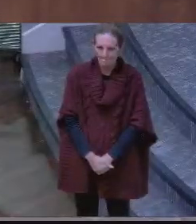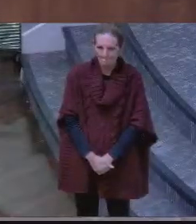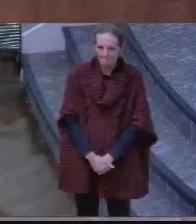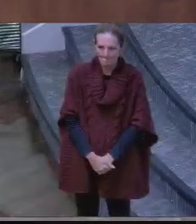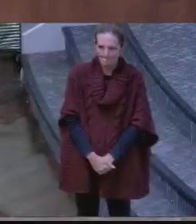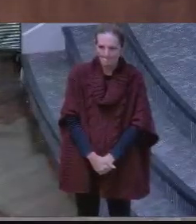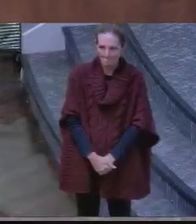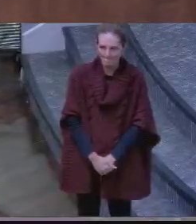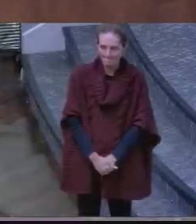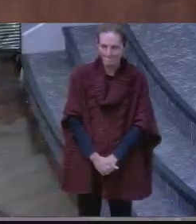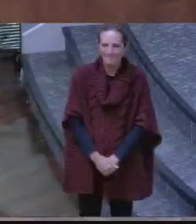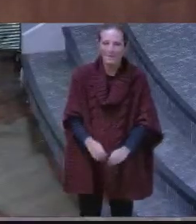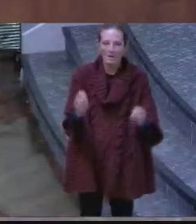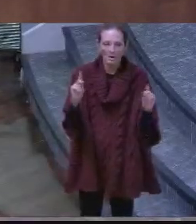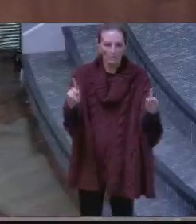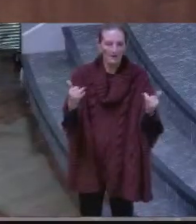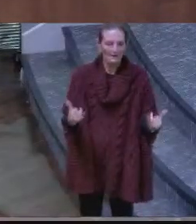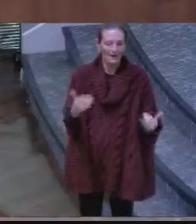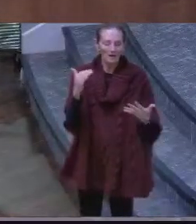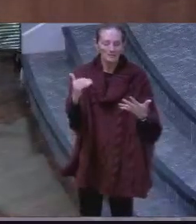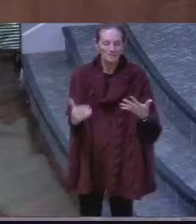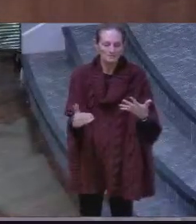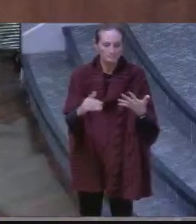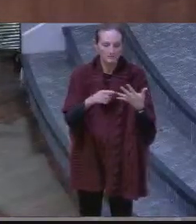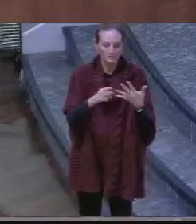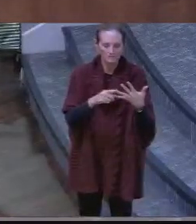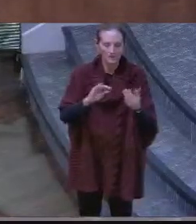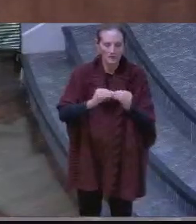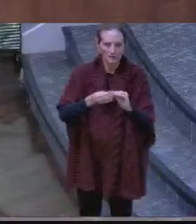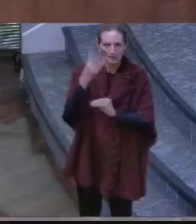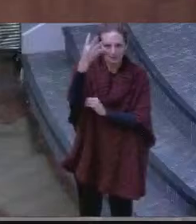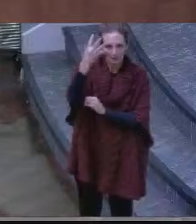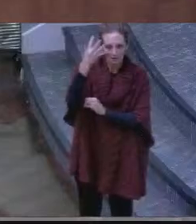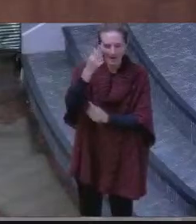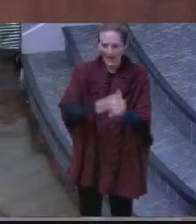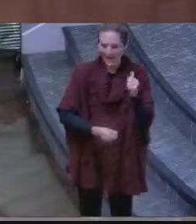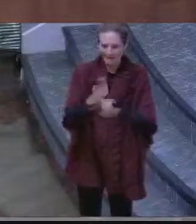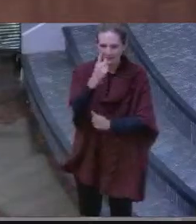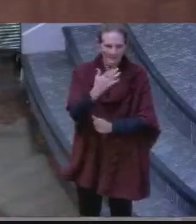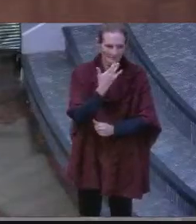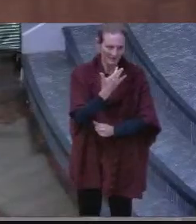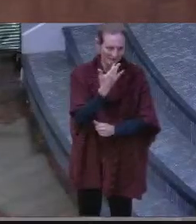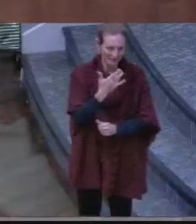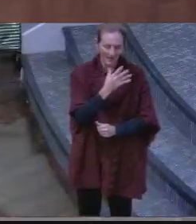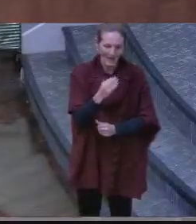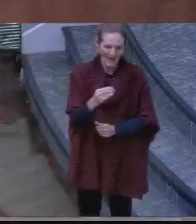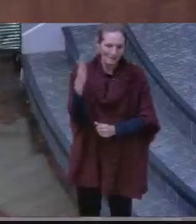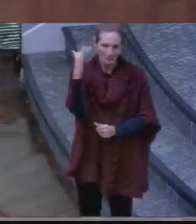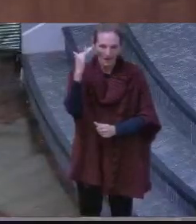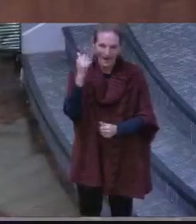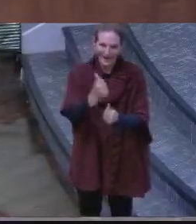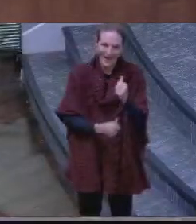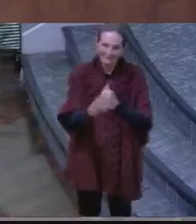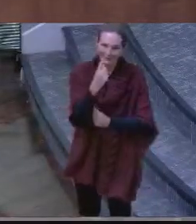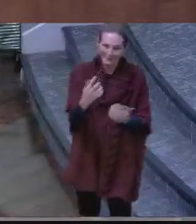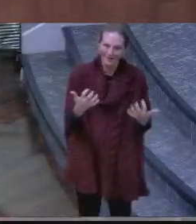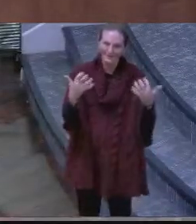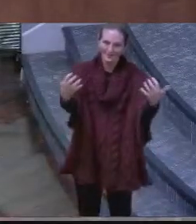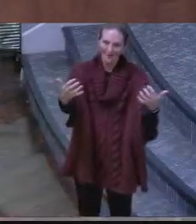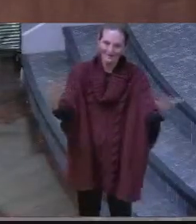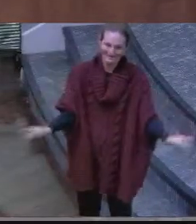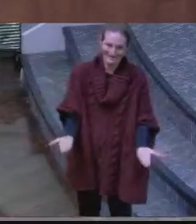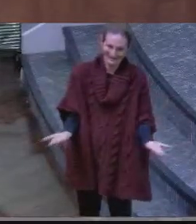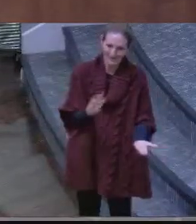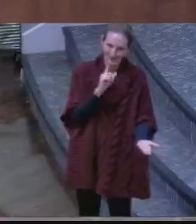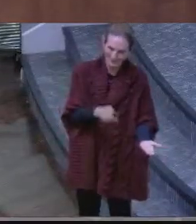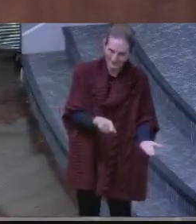Okay, we will now move to item 4, everyone's favorite, and why everyone in the audience is here, I'm sure,